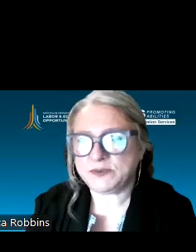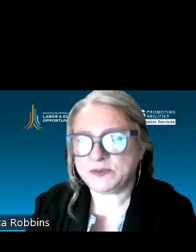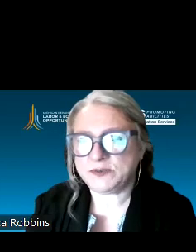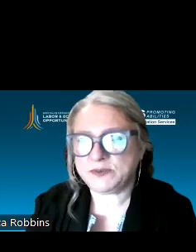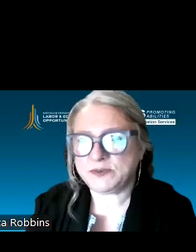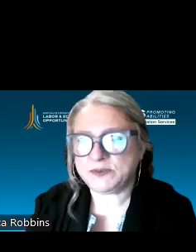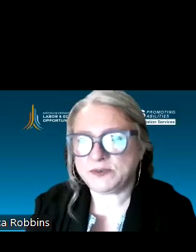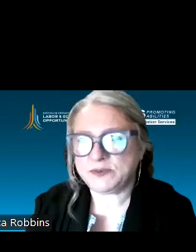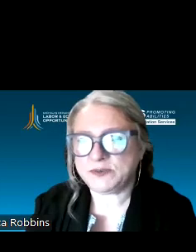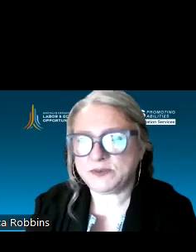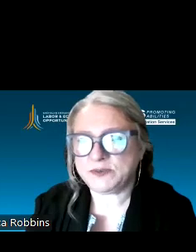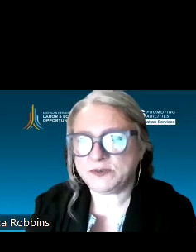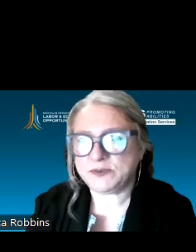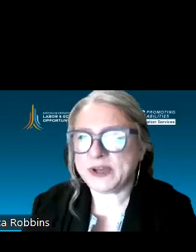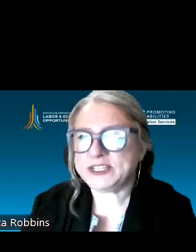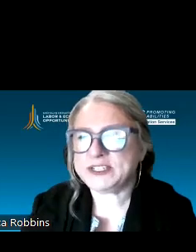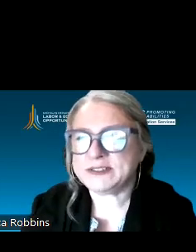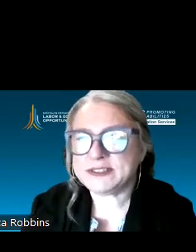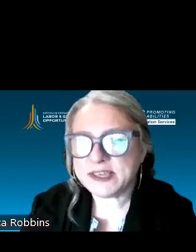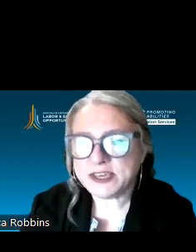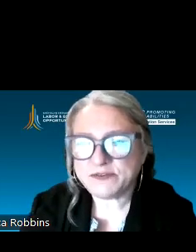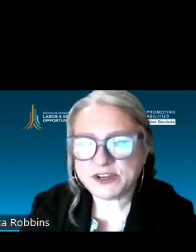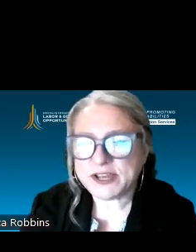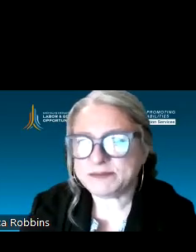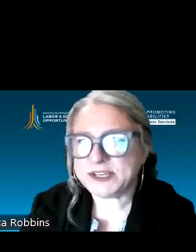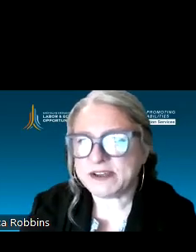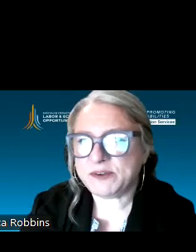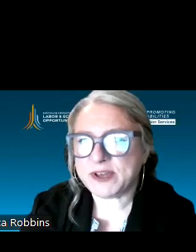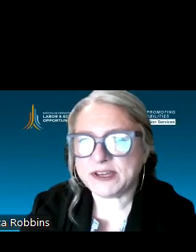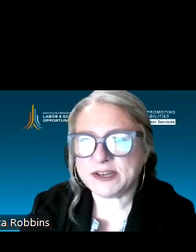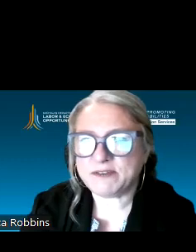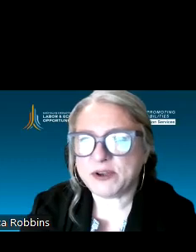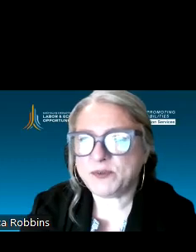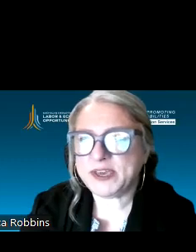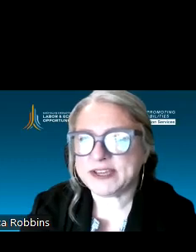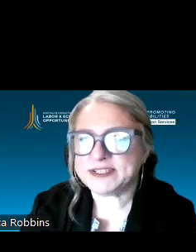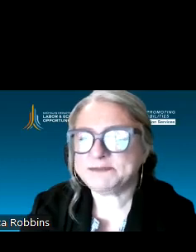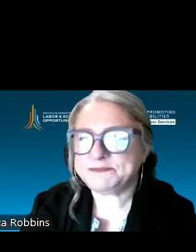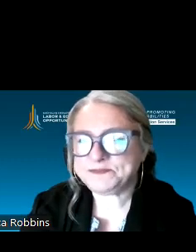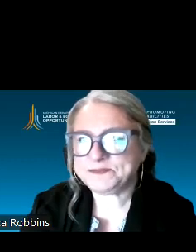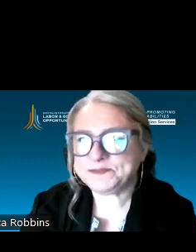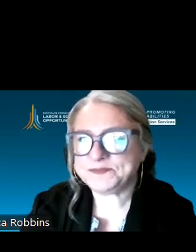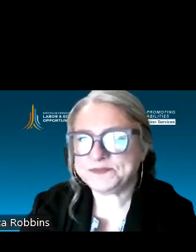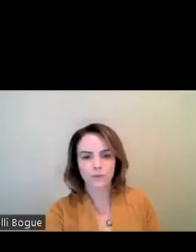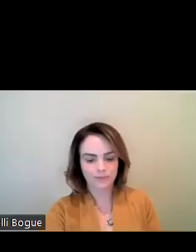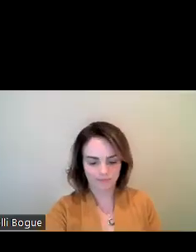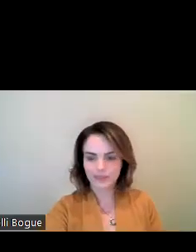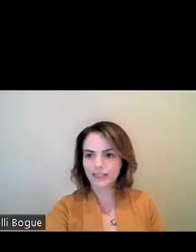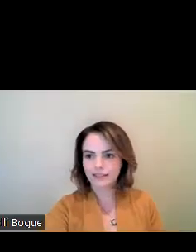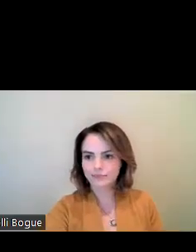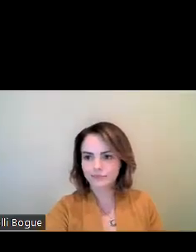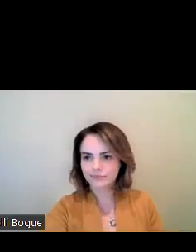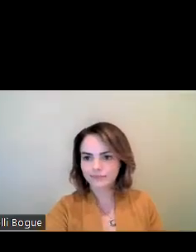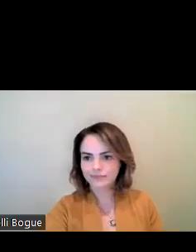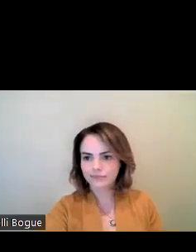additional resources or answers to questions. Thank you for your time today, everyone. Have a great weekend. Thanks, everyone.